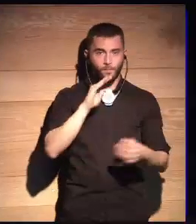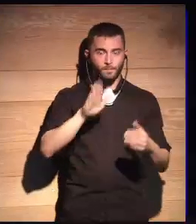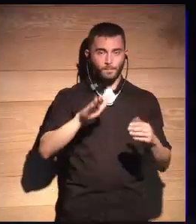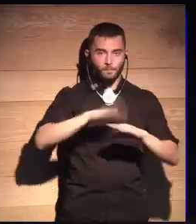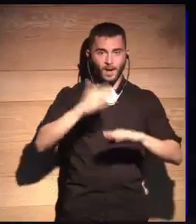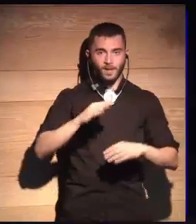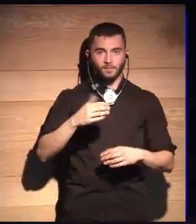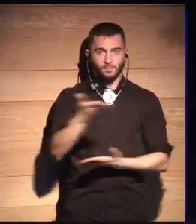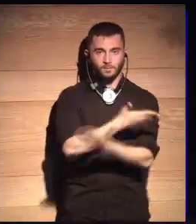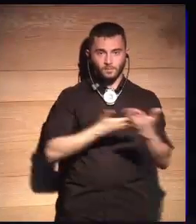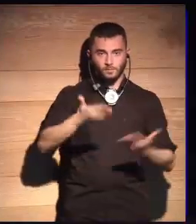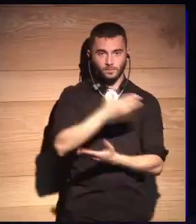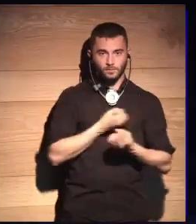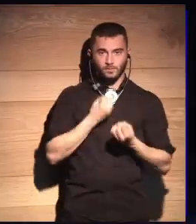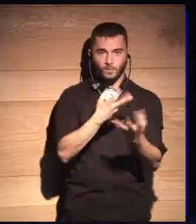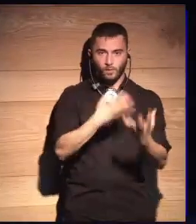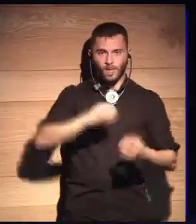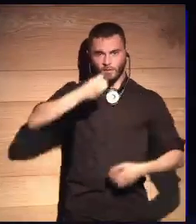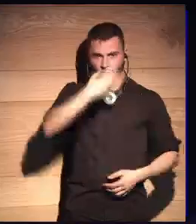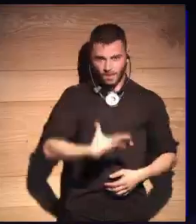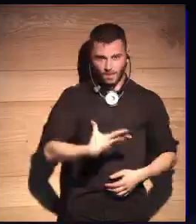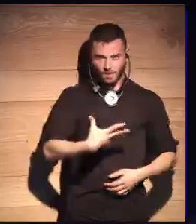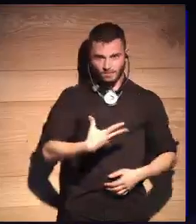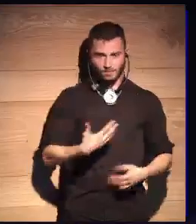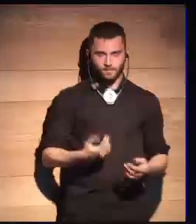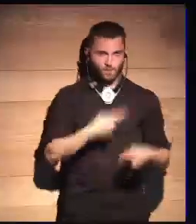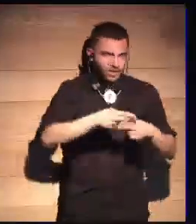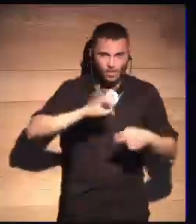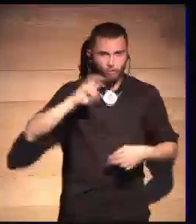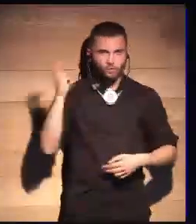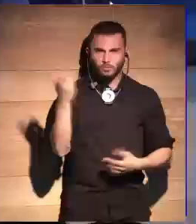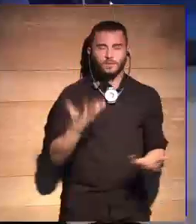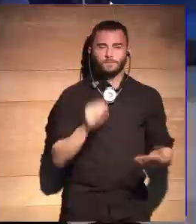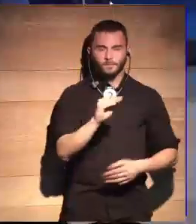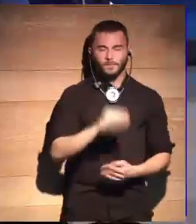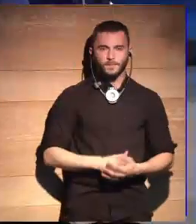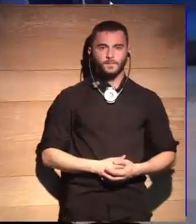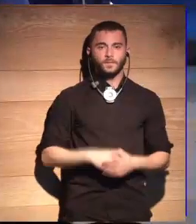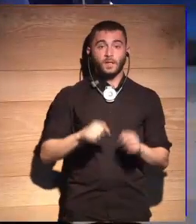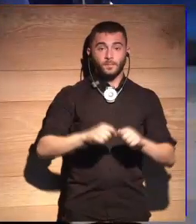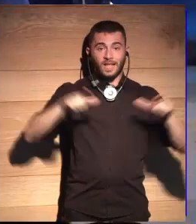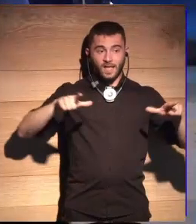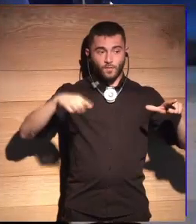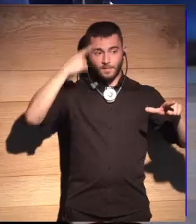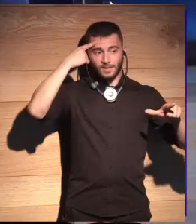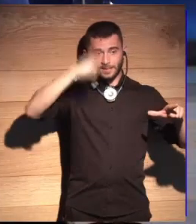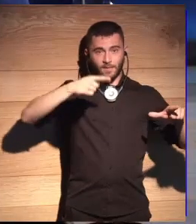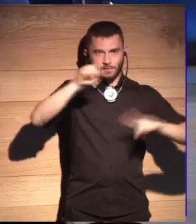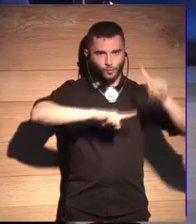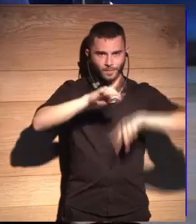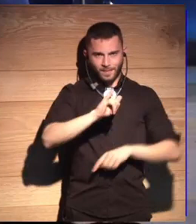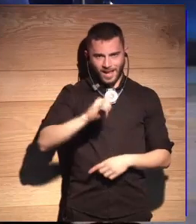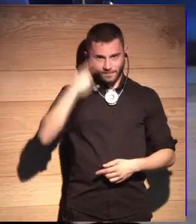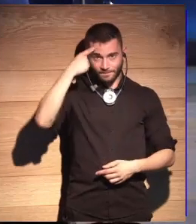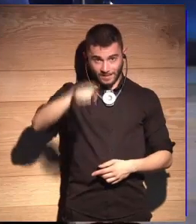to us in order to fight that misinformation, either politically or whatever? Well, I